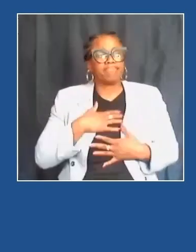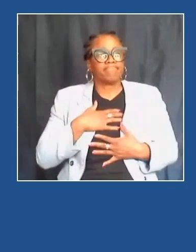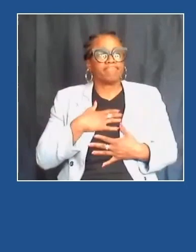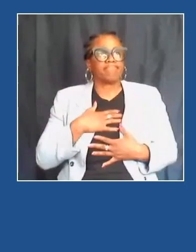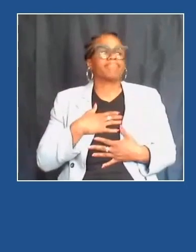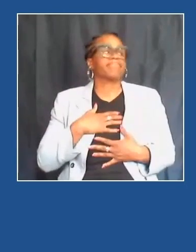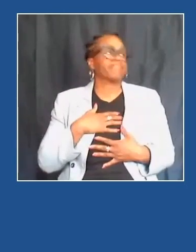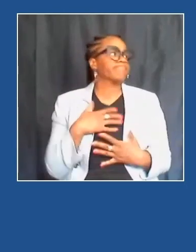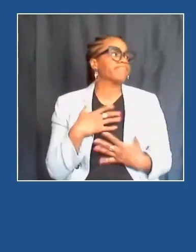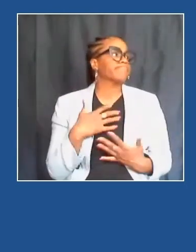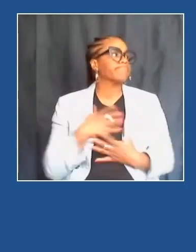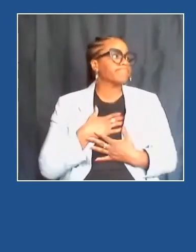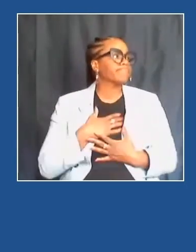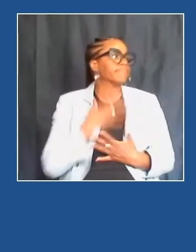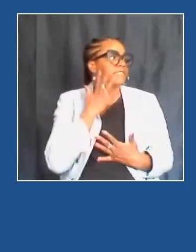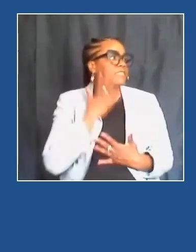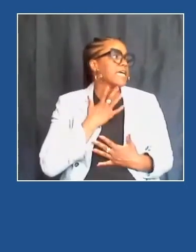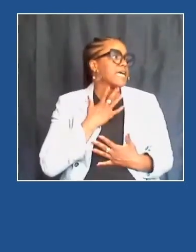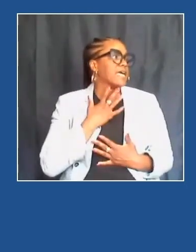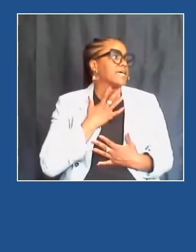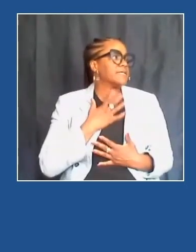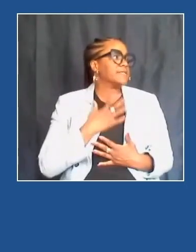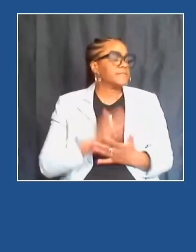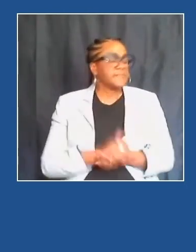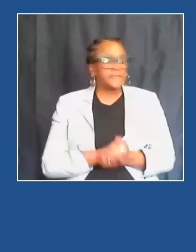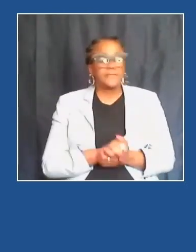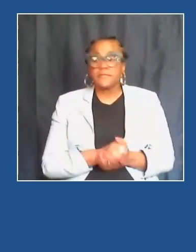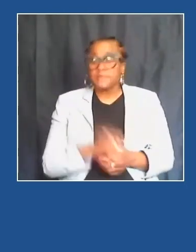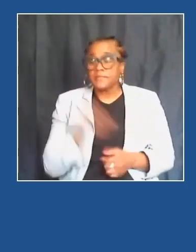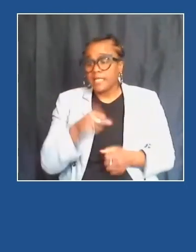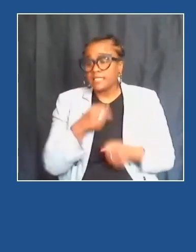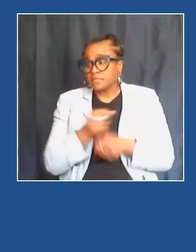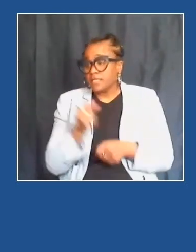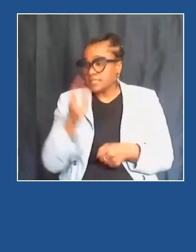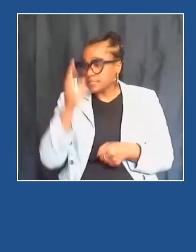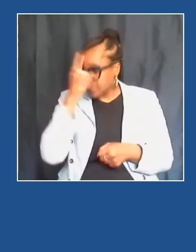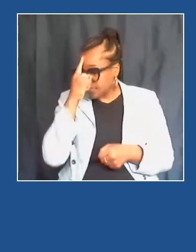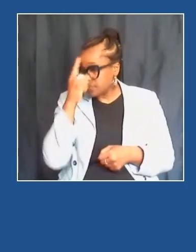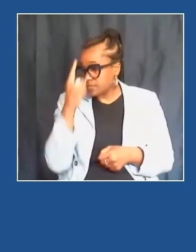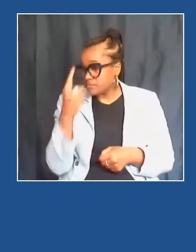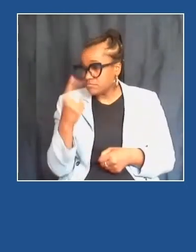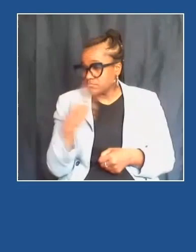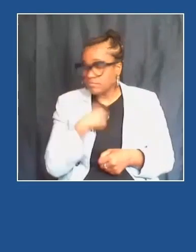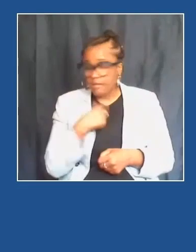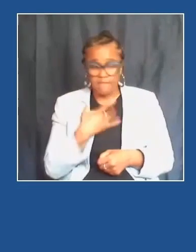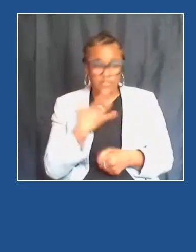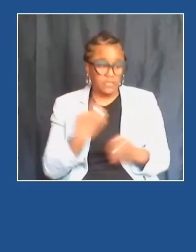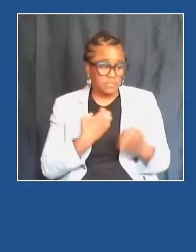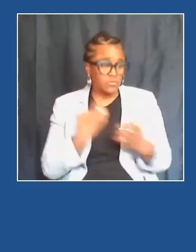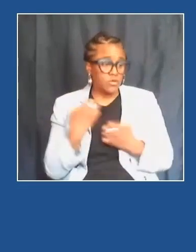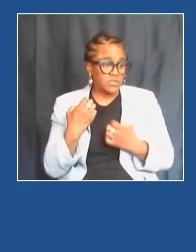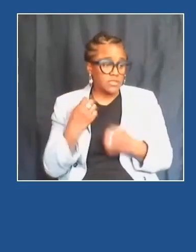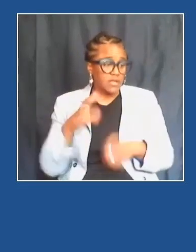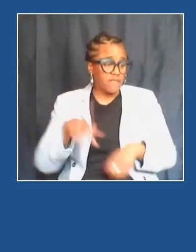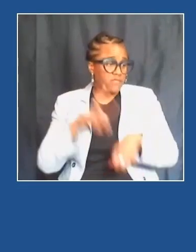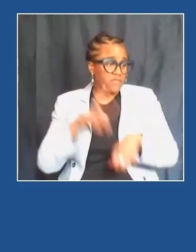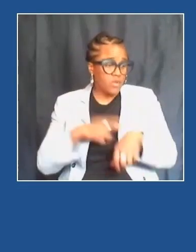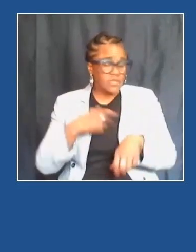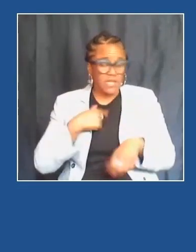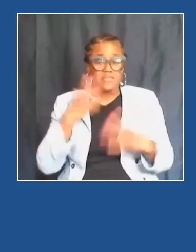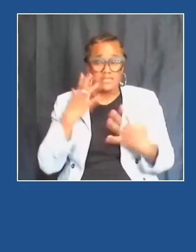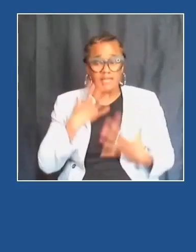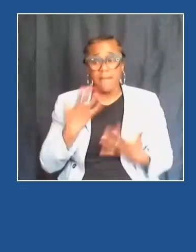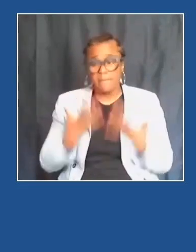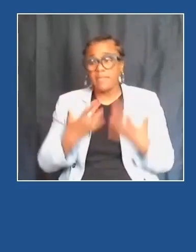more, okay? And then say, yes, it makes sense to have this emotion. Of course I'm sad. Maybe